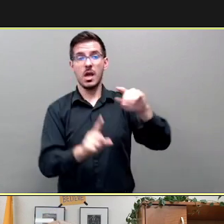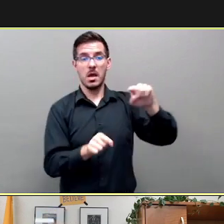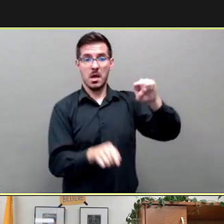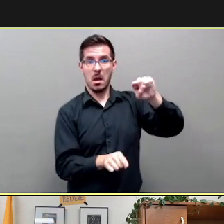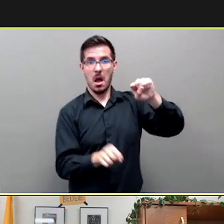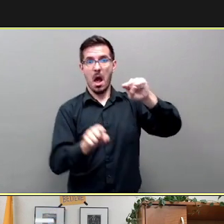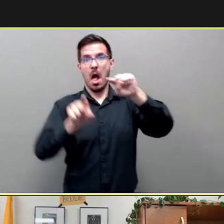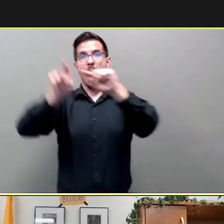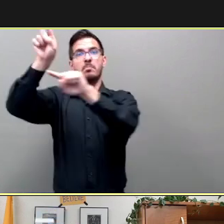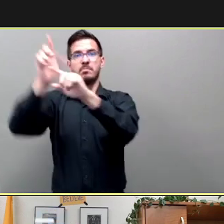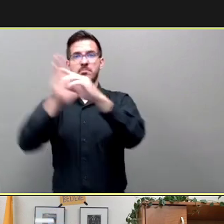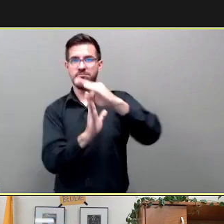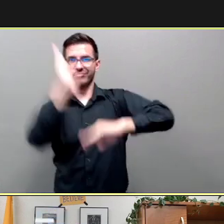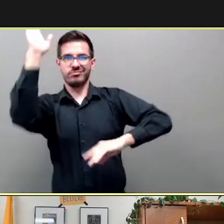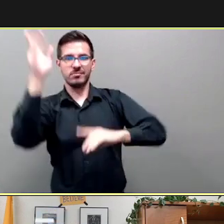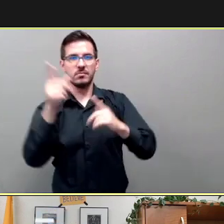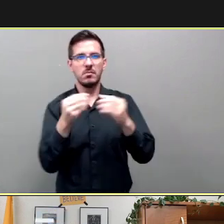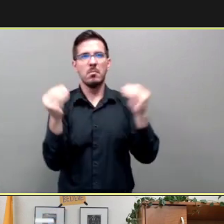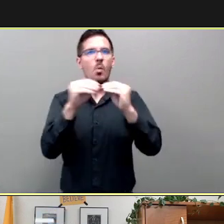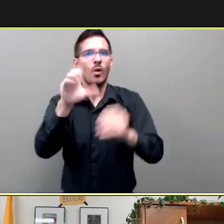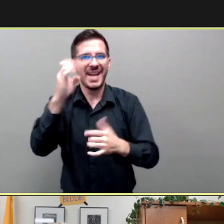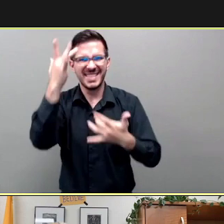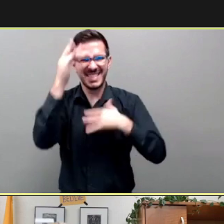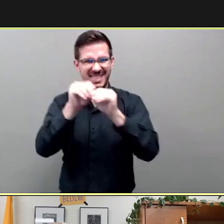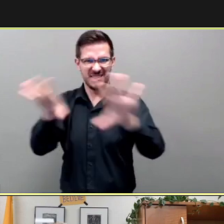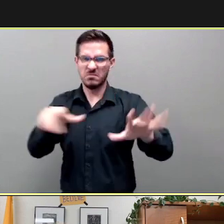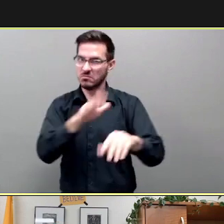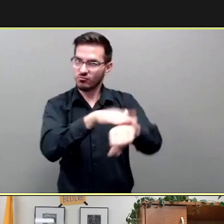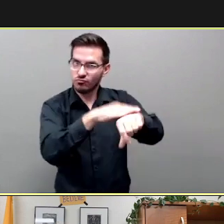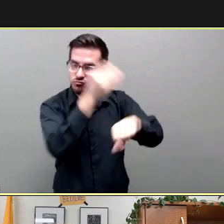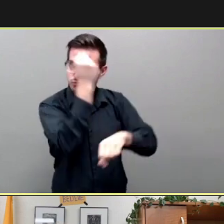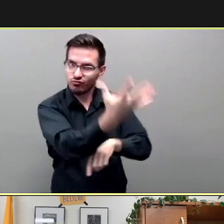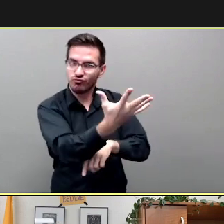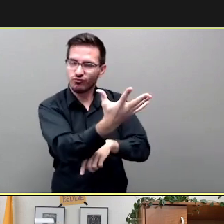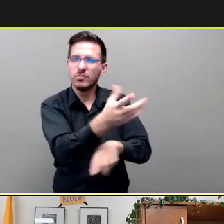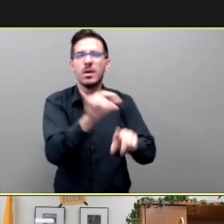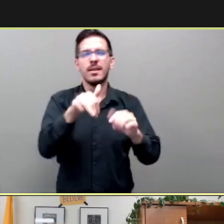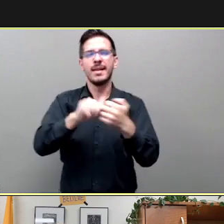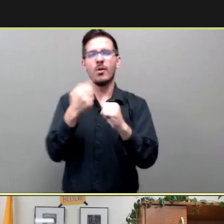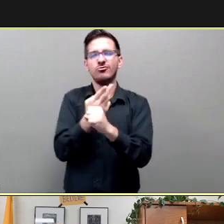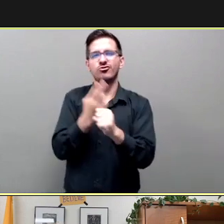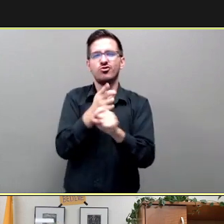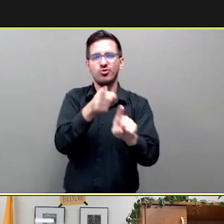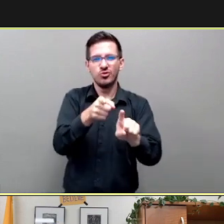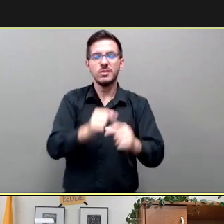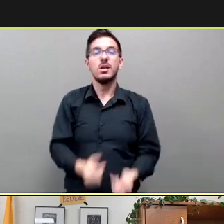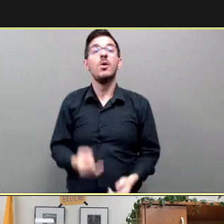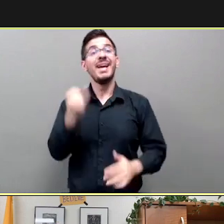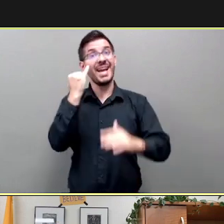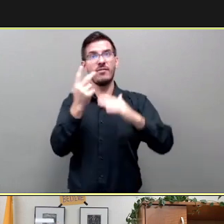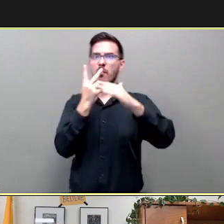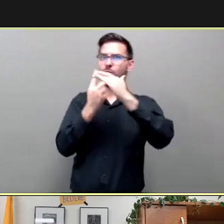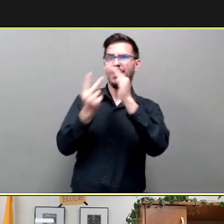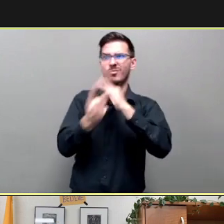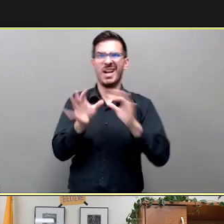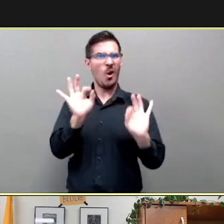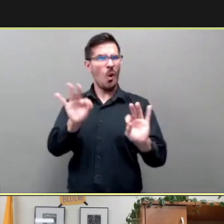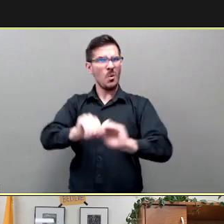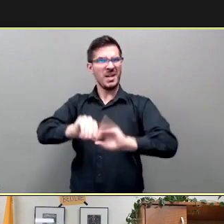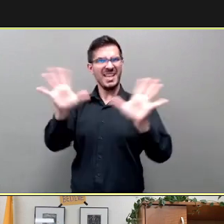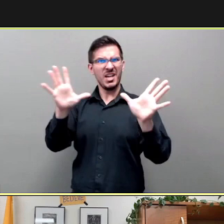past, other reporters will say, well, if it's so good at predicting, then why does it stay high back in,